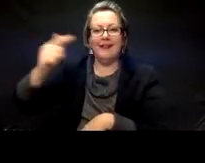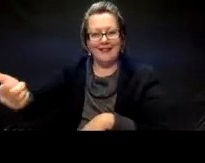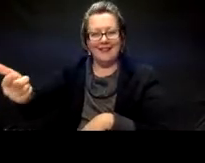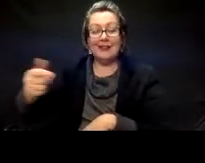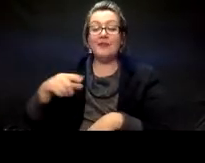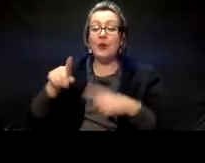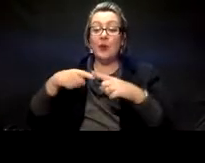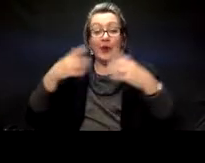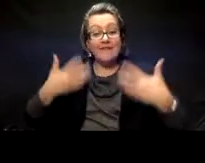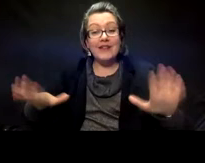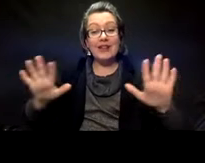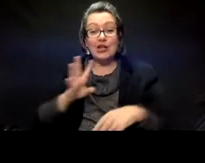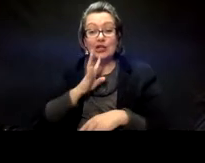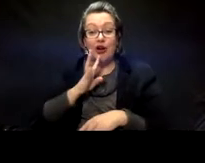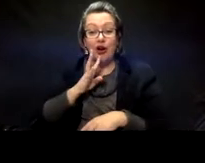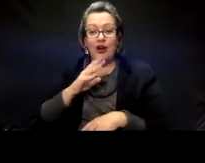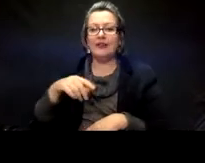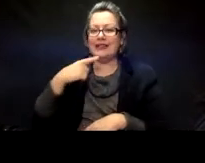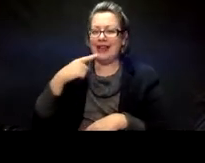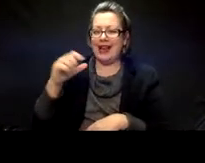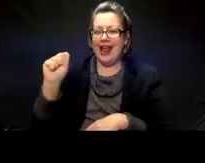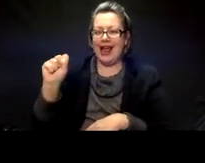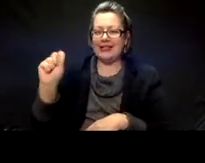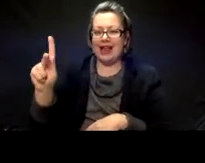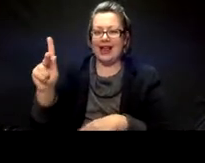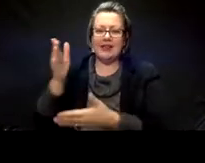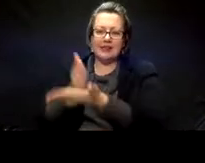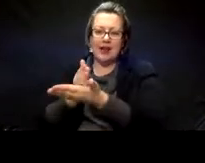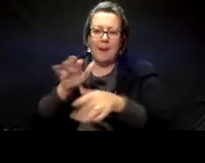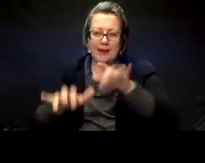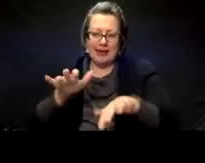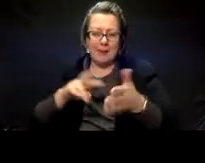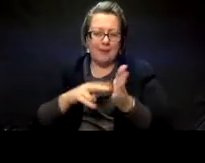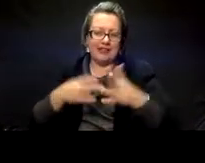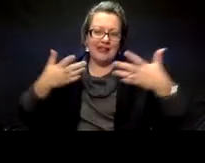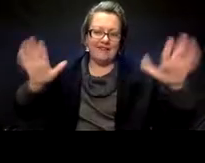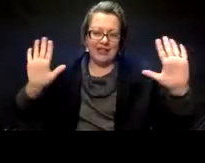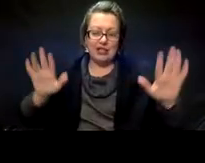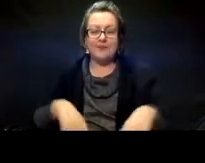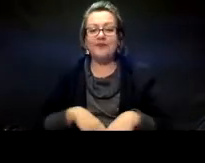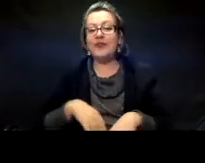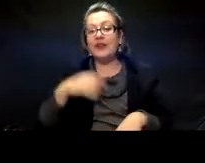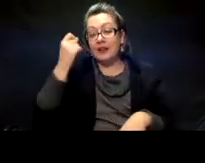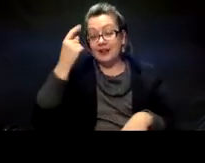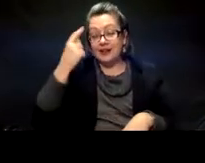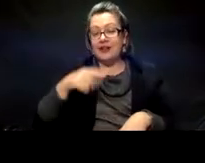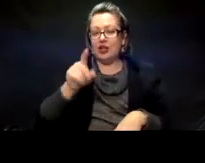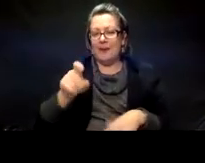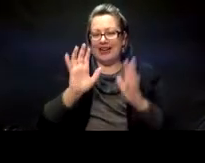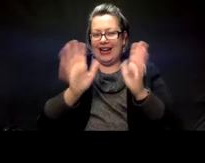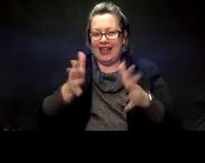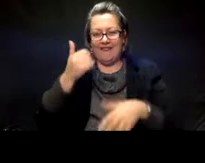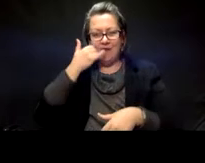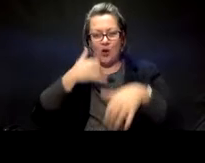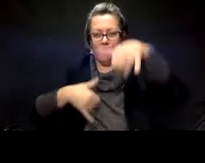GA. And then that indicates that it's their turn. And when you're finished with the conversation, you type